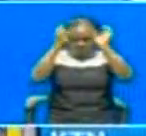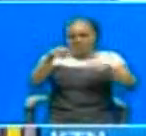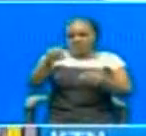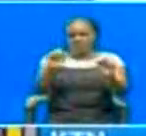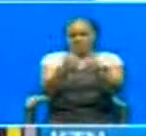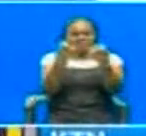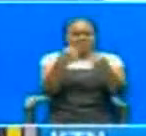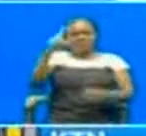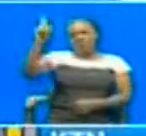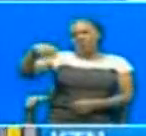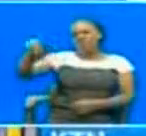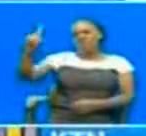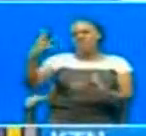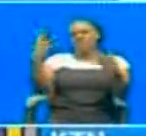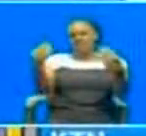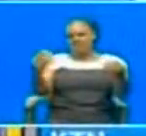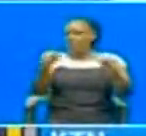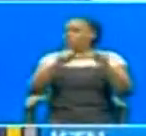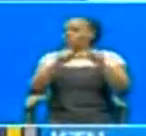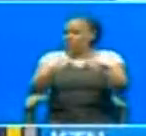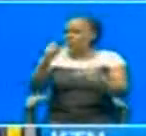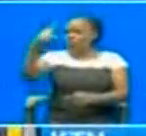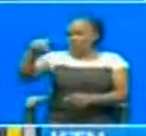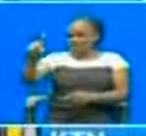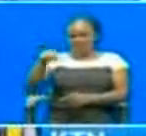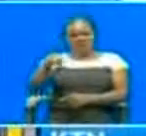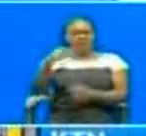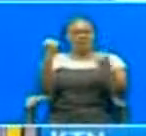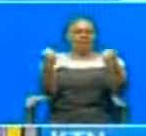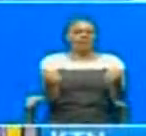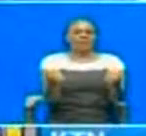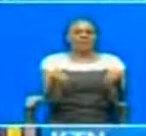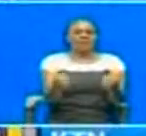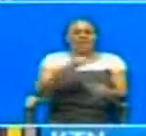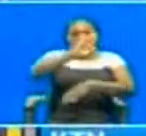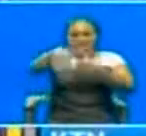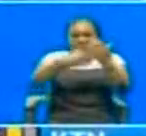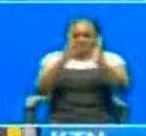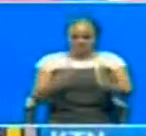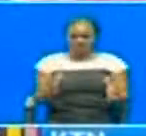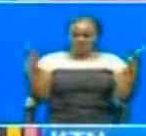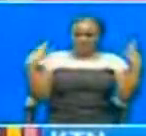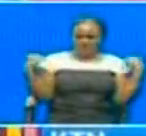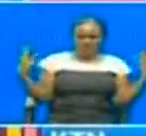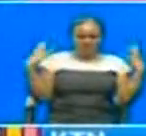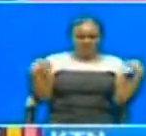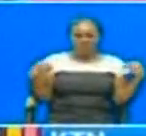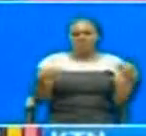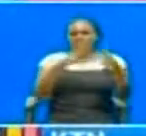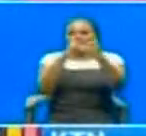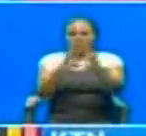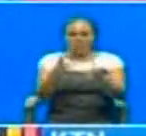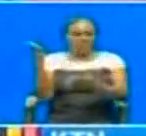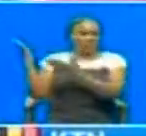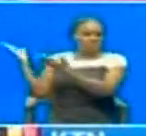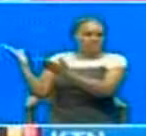themselves. Winning is easy, but to maintain is it's something else, because everybody will be preparing for you. Agnes Chebet Tirop